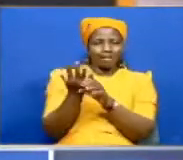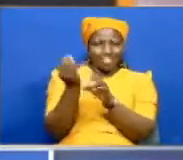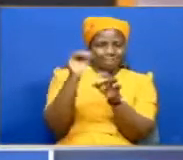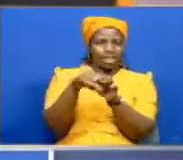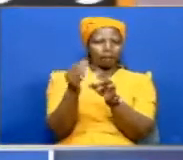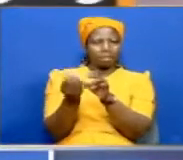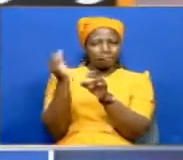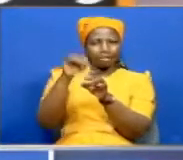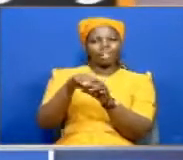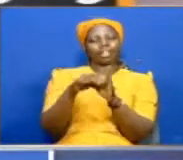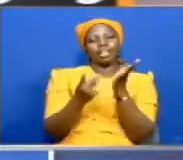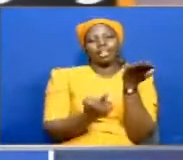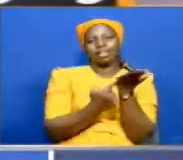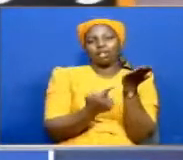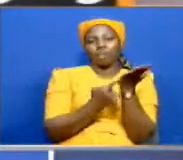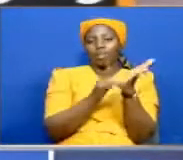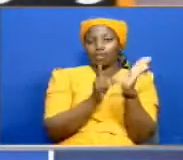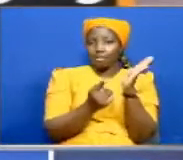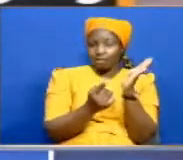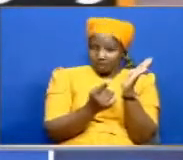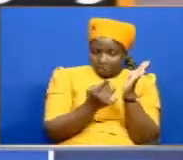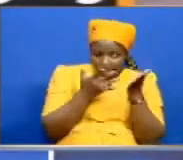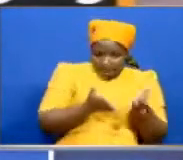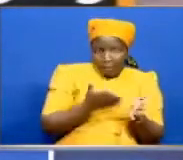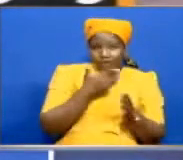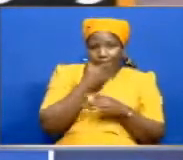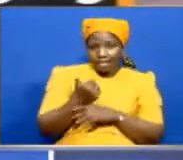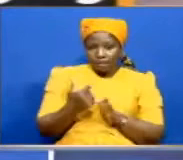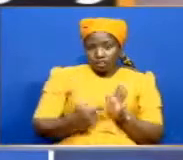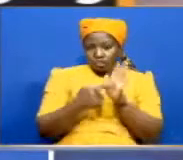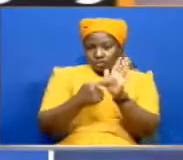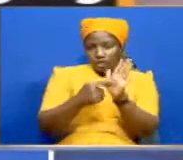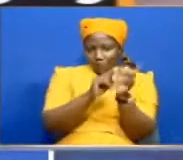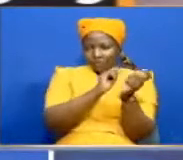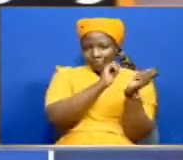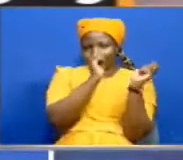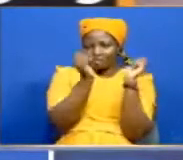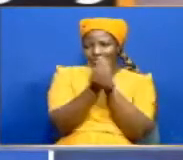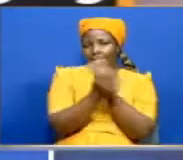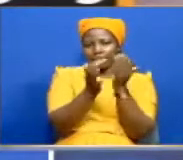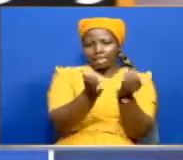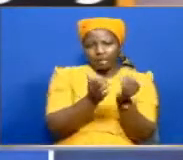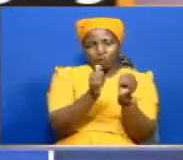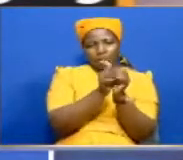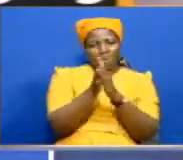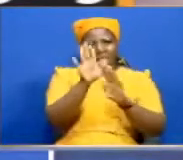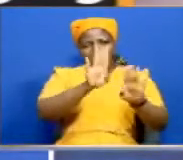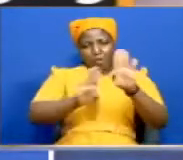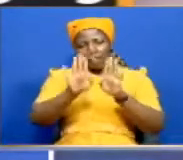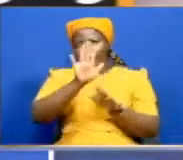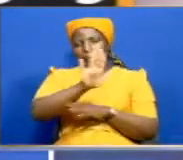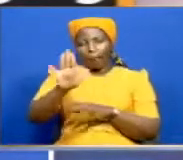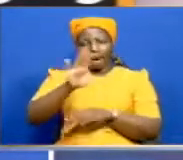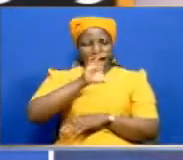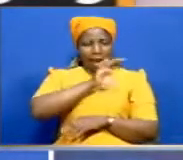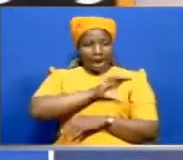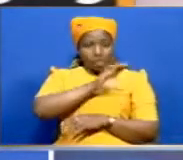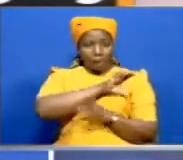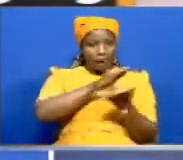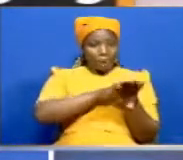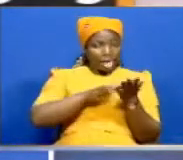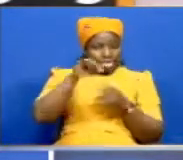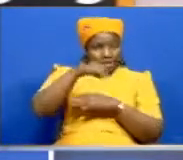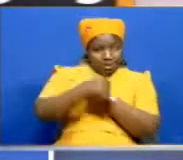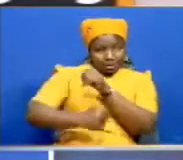in digital technology, it now better reflects the changing needs and behavior of its customer base. This